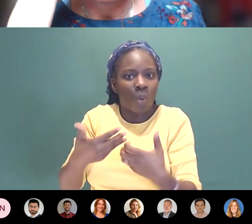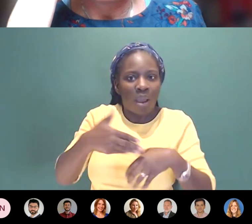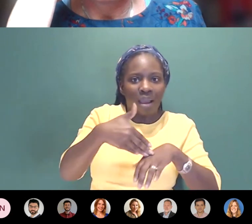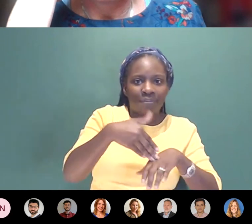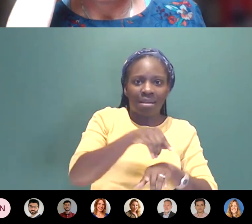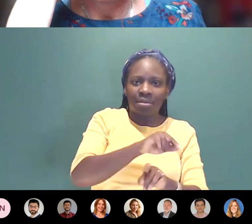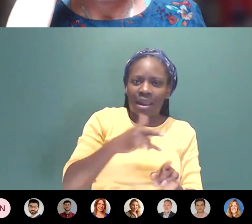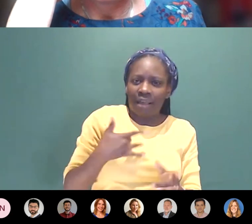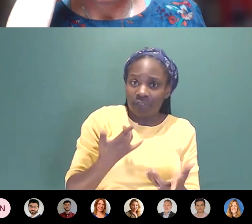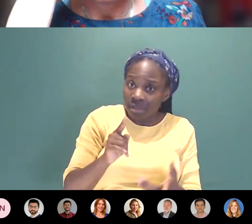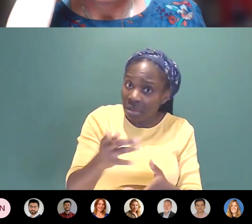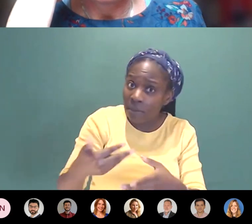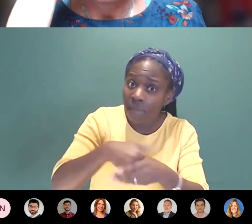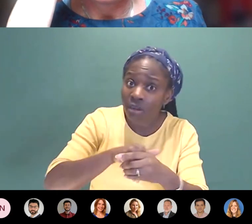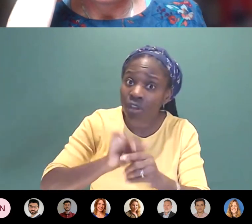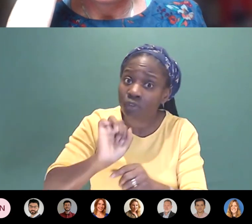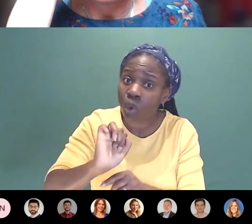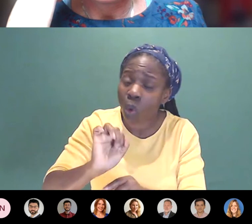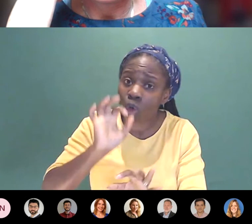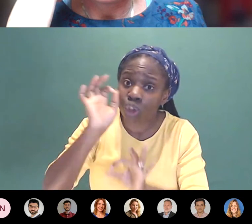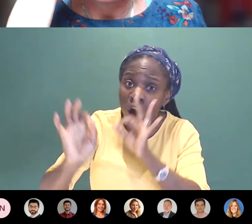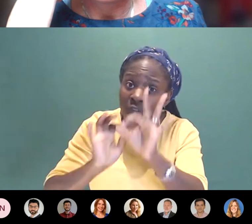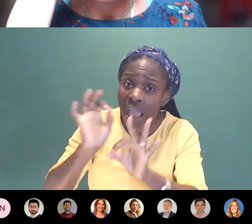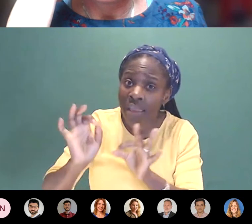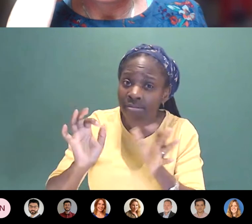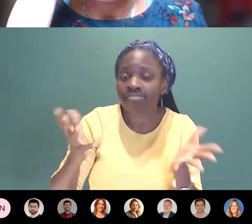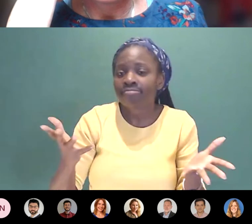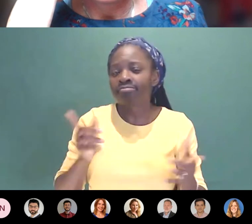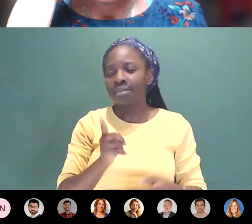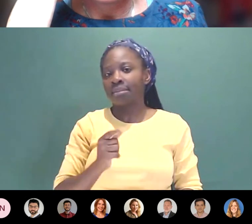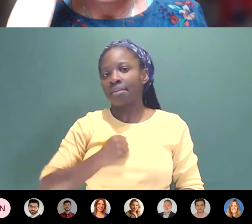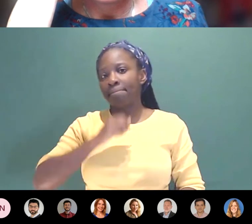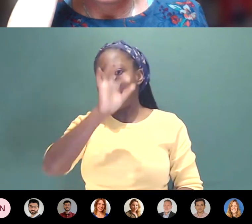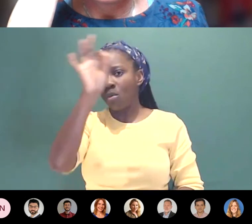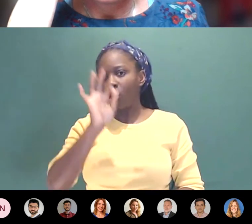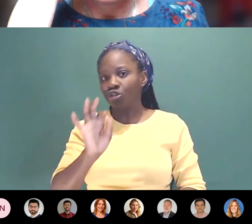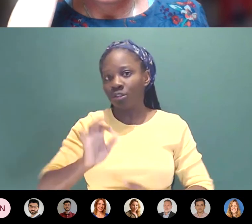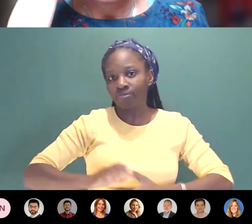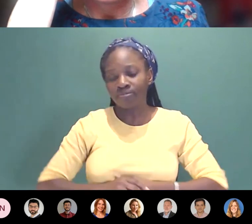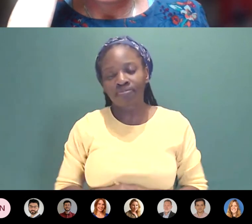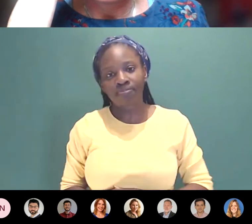this was part of the survey or not, but this is what my question was.